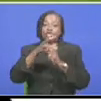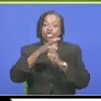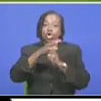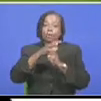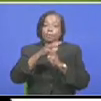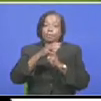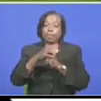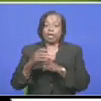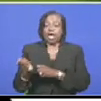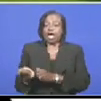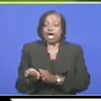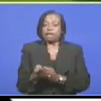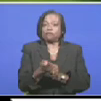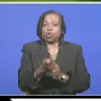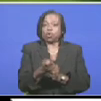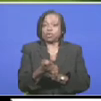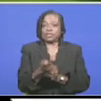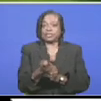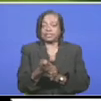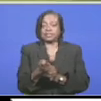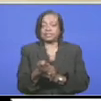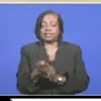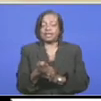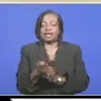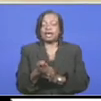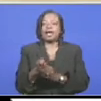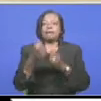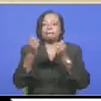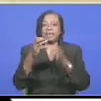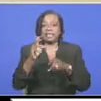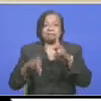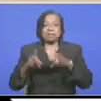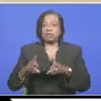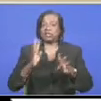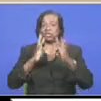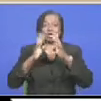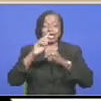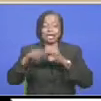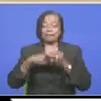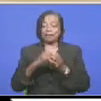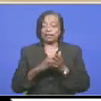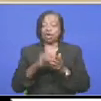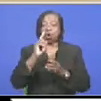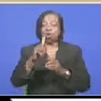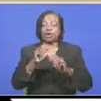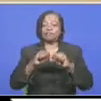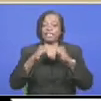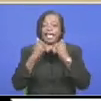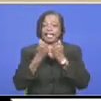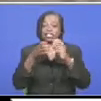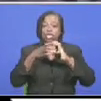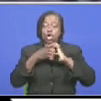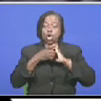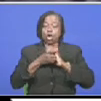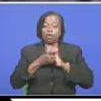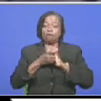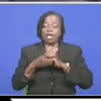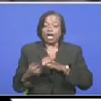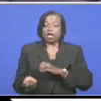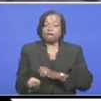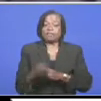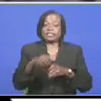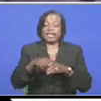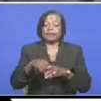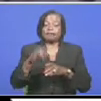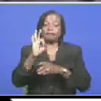and all the agents have been absolutely raving. Ironically, one of the agents who's participating also owns a golf course in Florida, and we do a